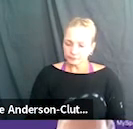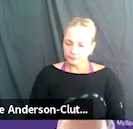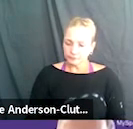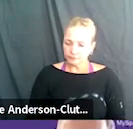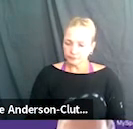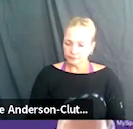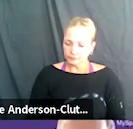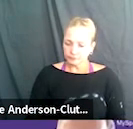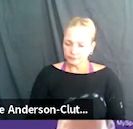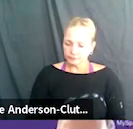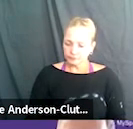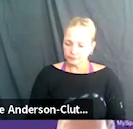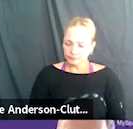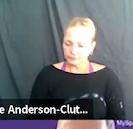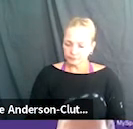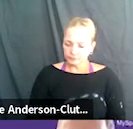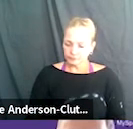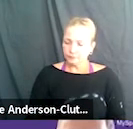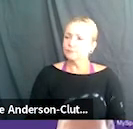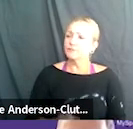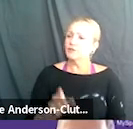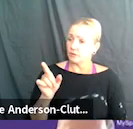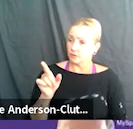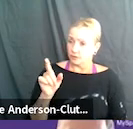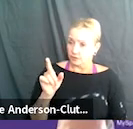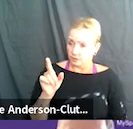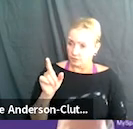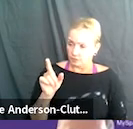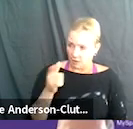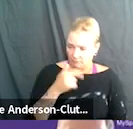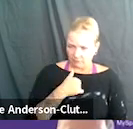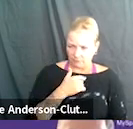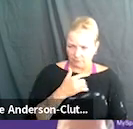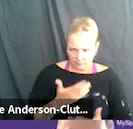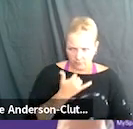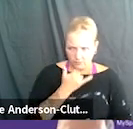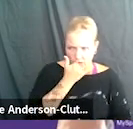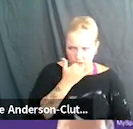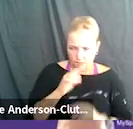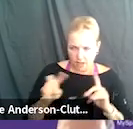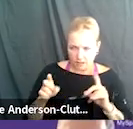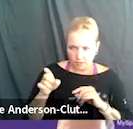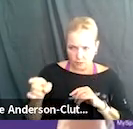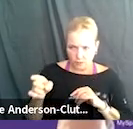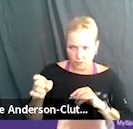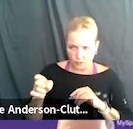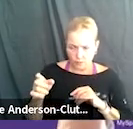complete an evaluation, and then when that's done, they will get their